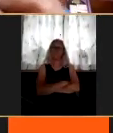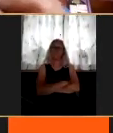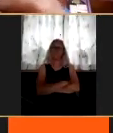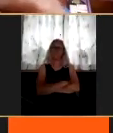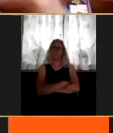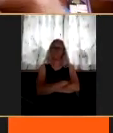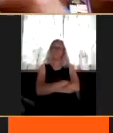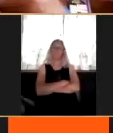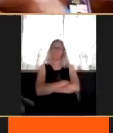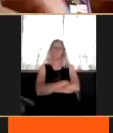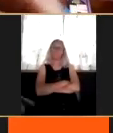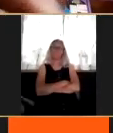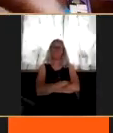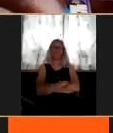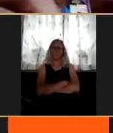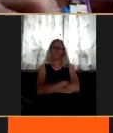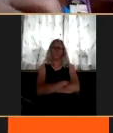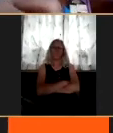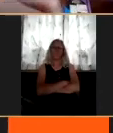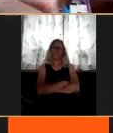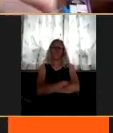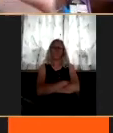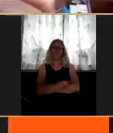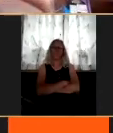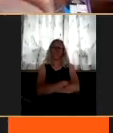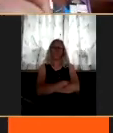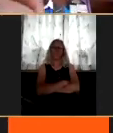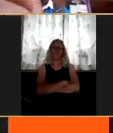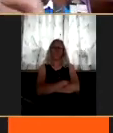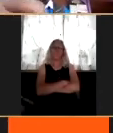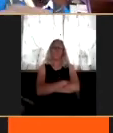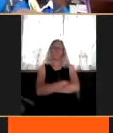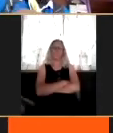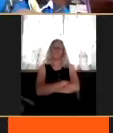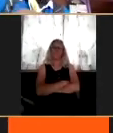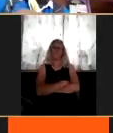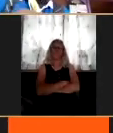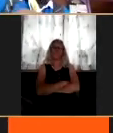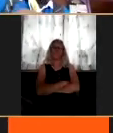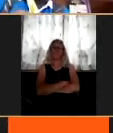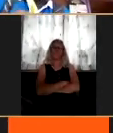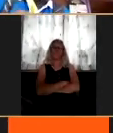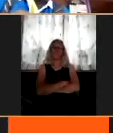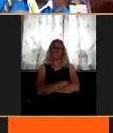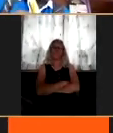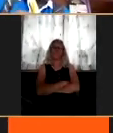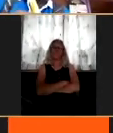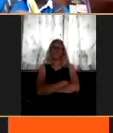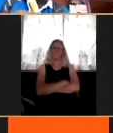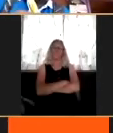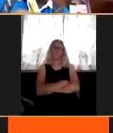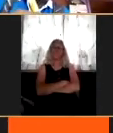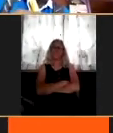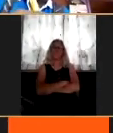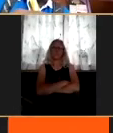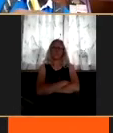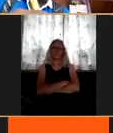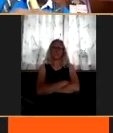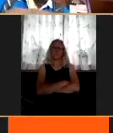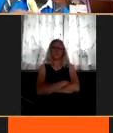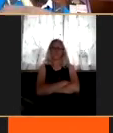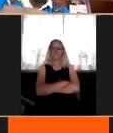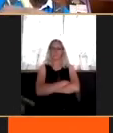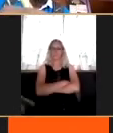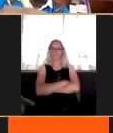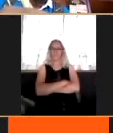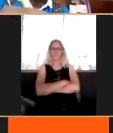Calling tells you, what are you supposed to be doing with your life? If somebody comes and tell you, pray for me, I don't know what